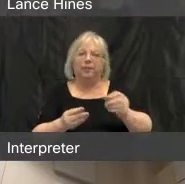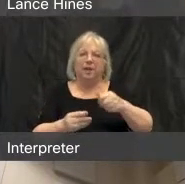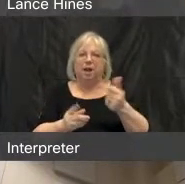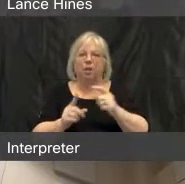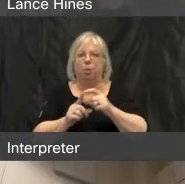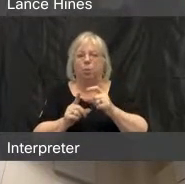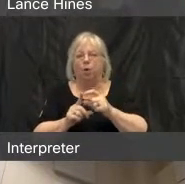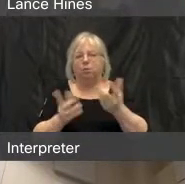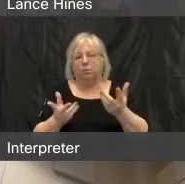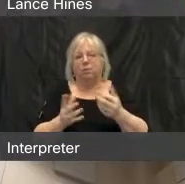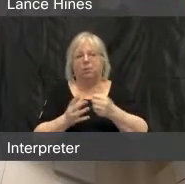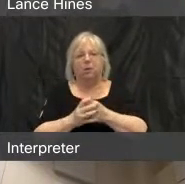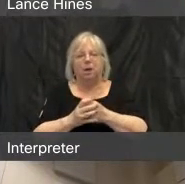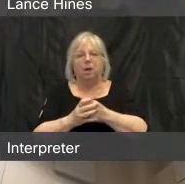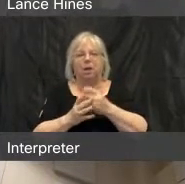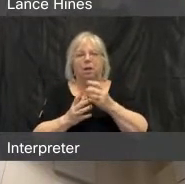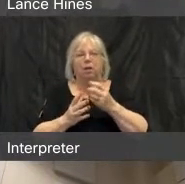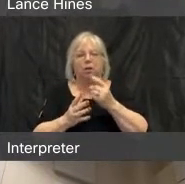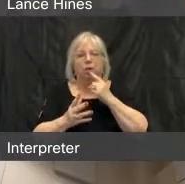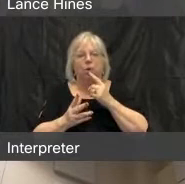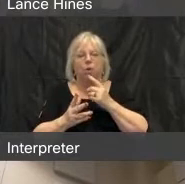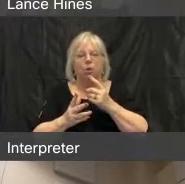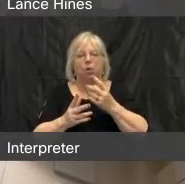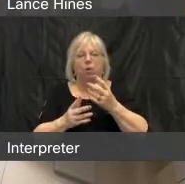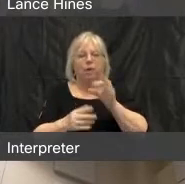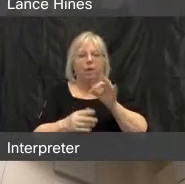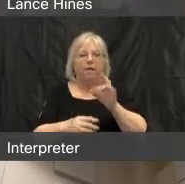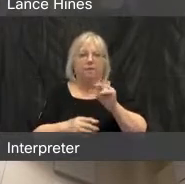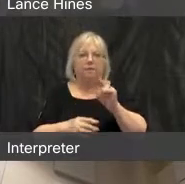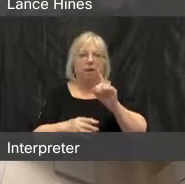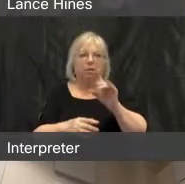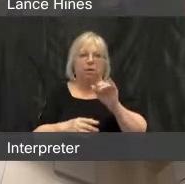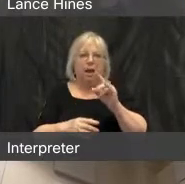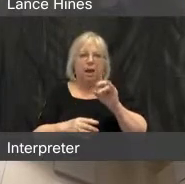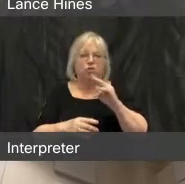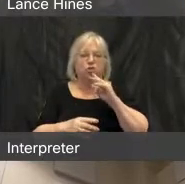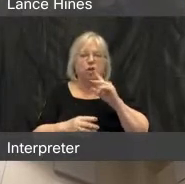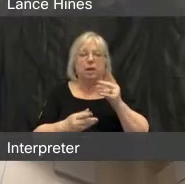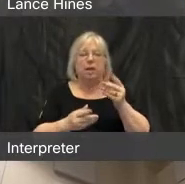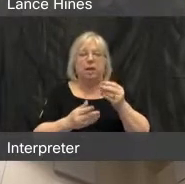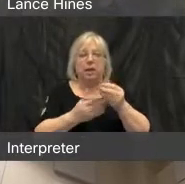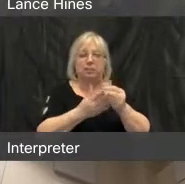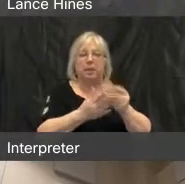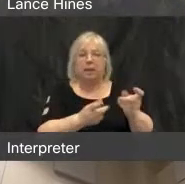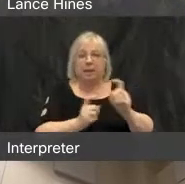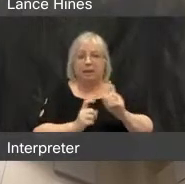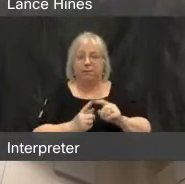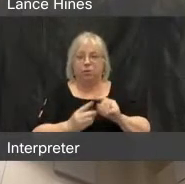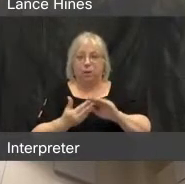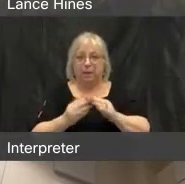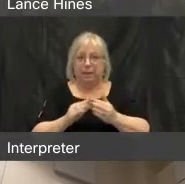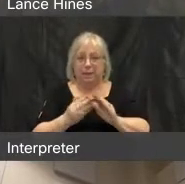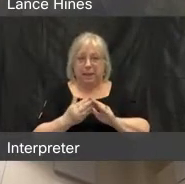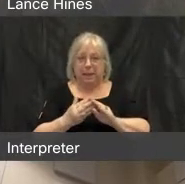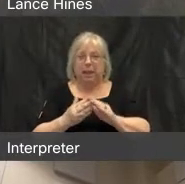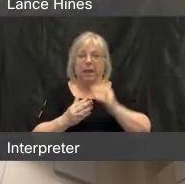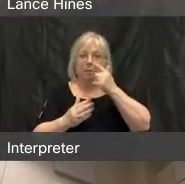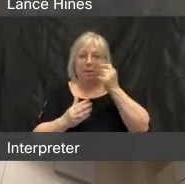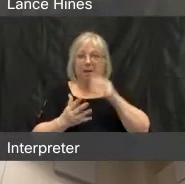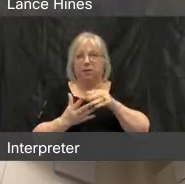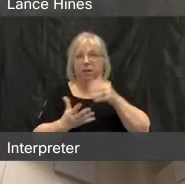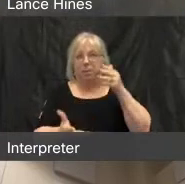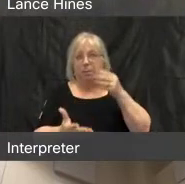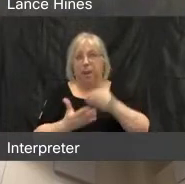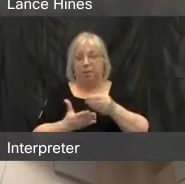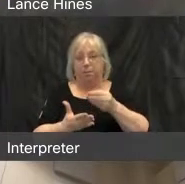So the foundation is giving the money to the city, and because of the